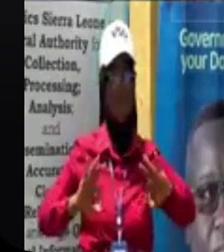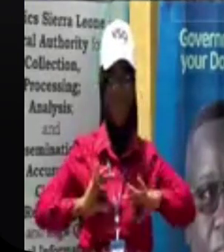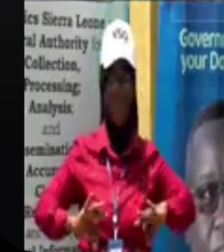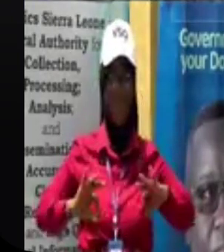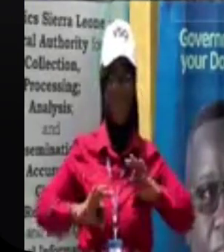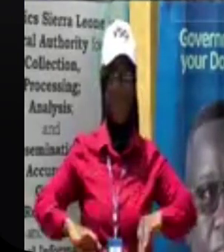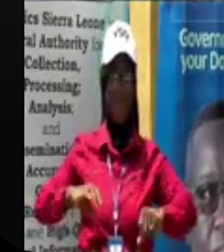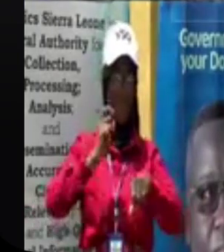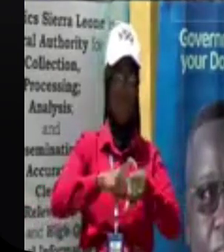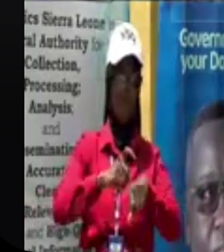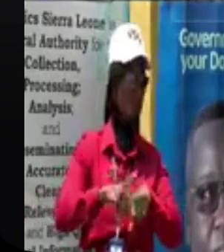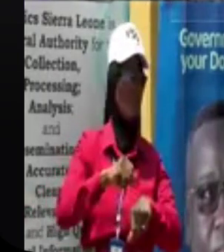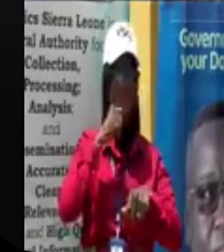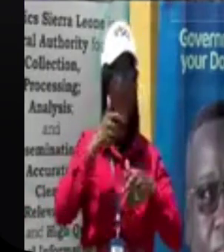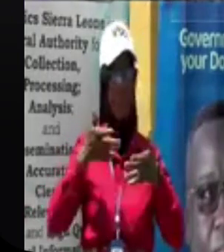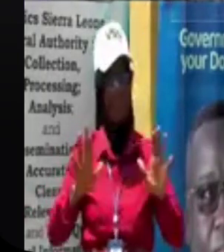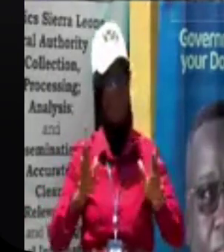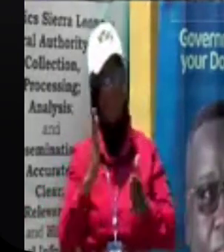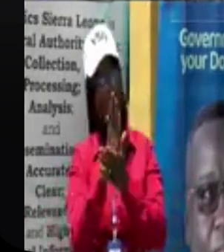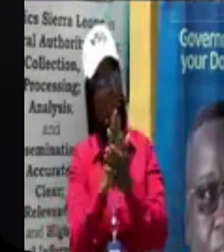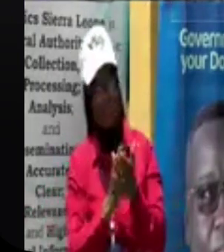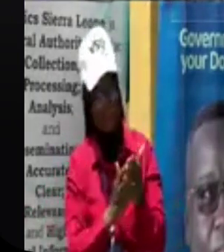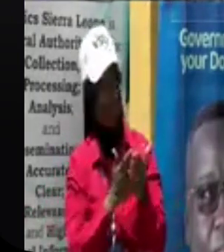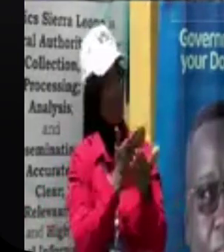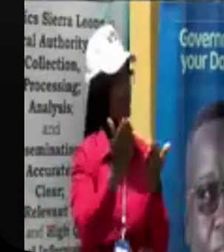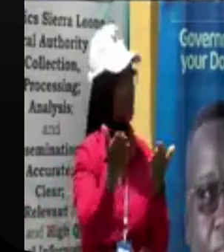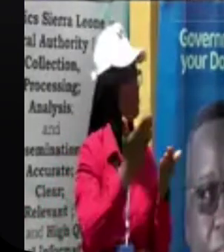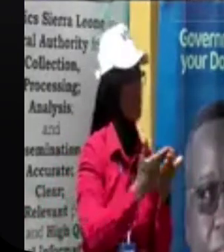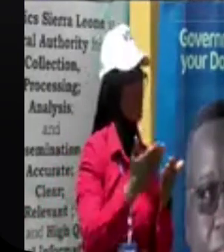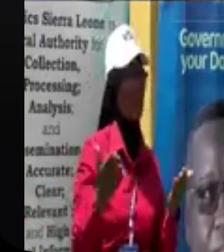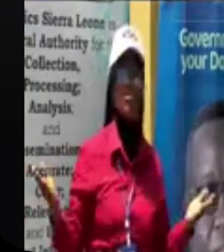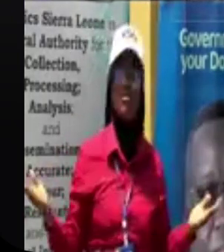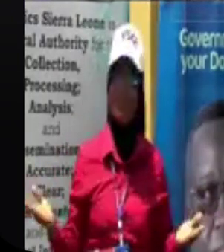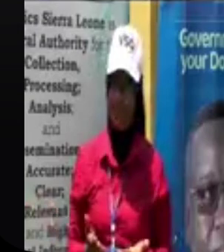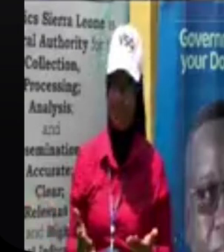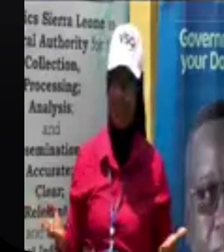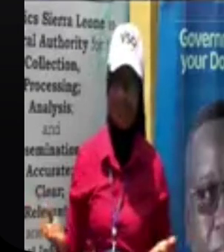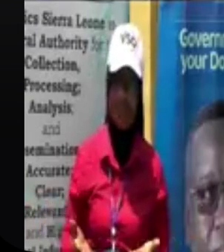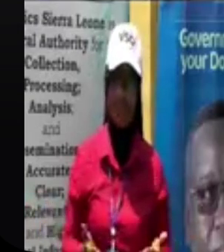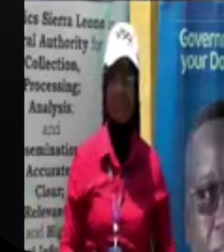Now time not permits me for read some of the things, but they are here.